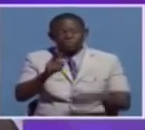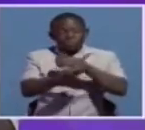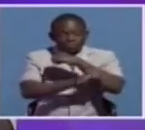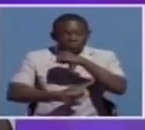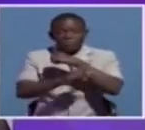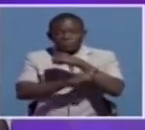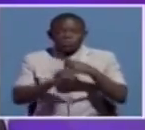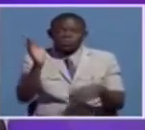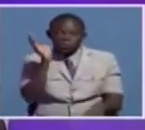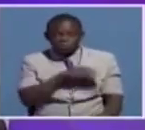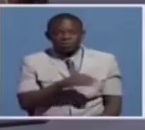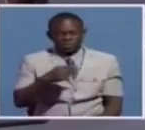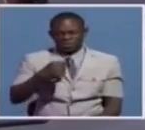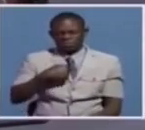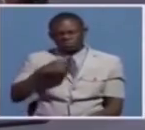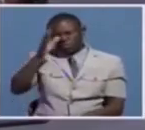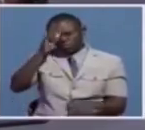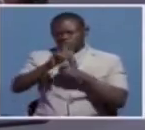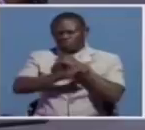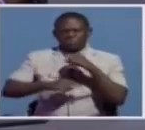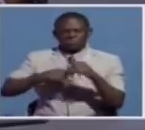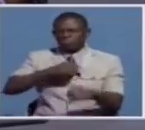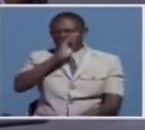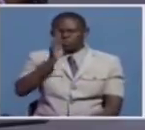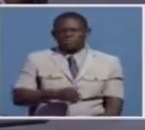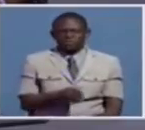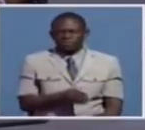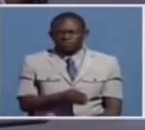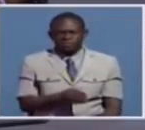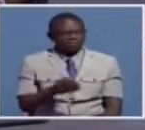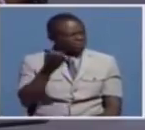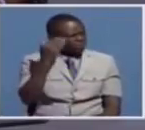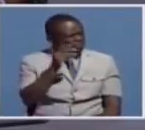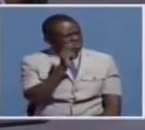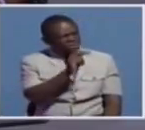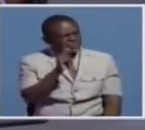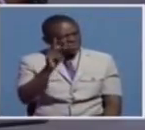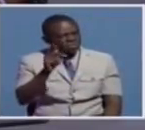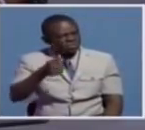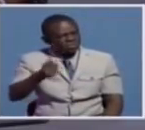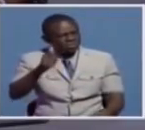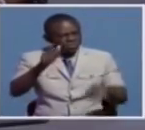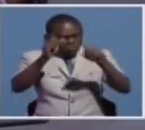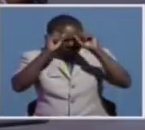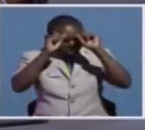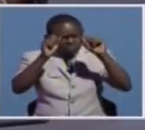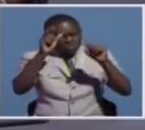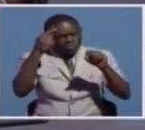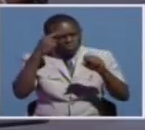So how was your interaction with the president? And he was president then. I know he was your father, but I'm sure there was